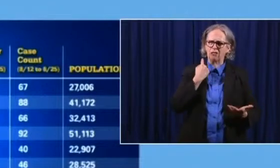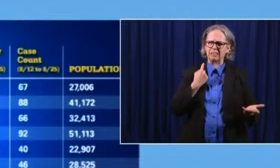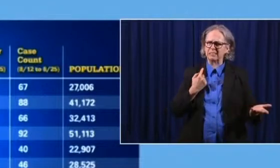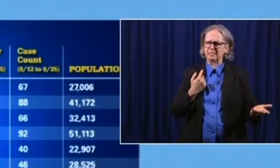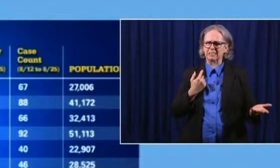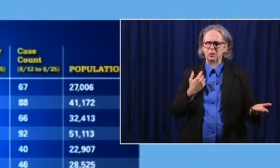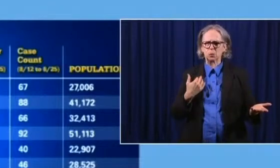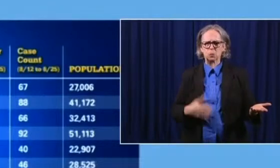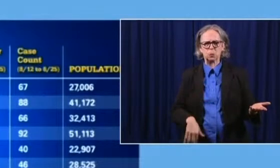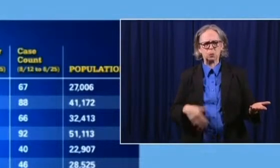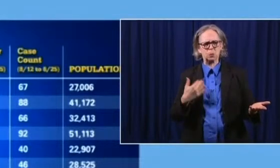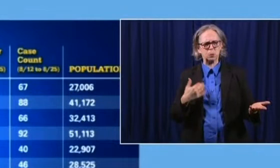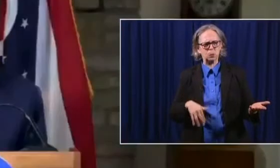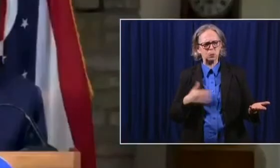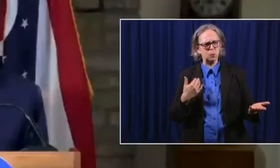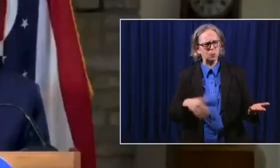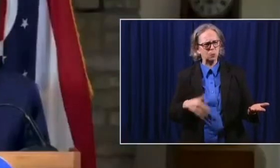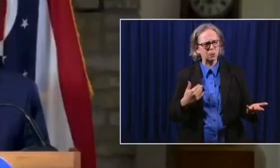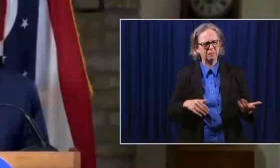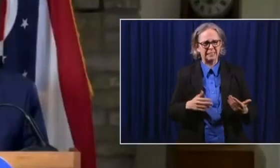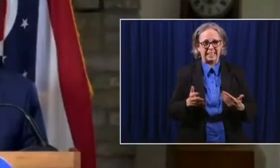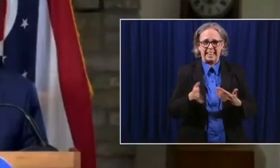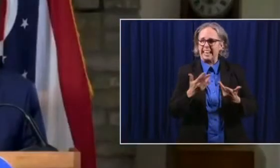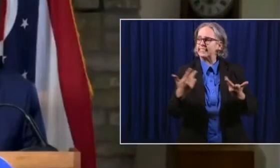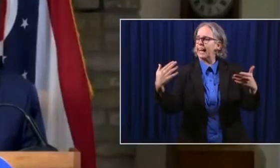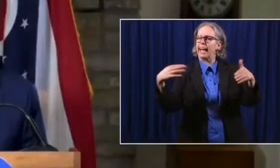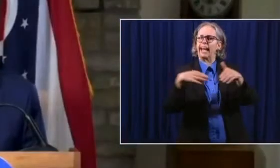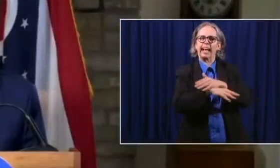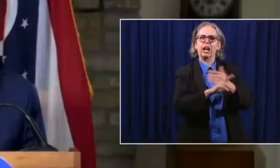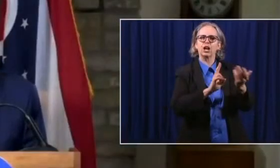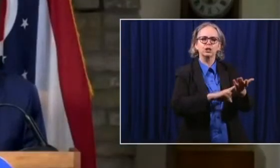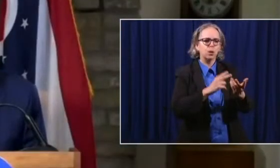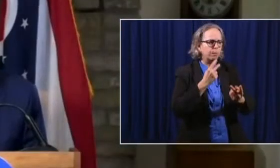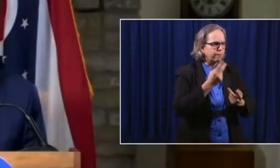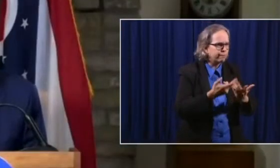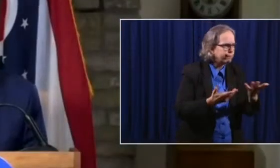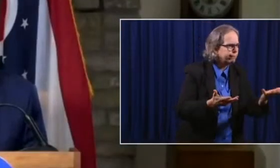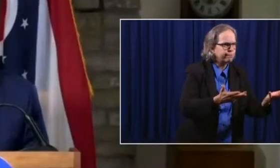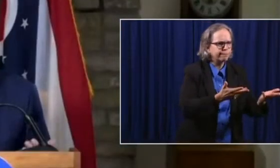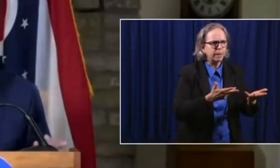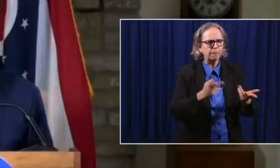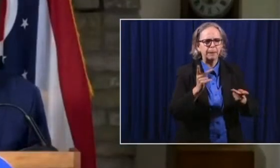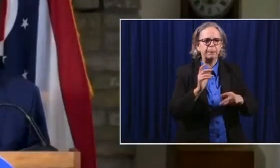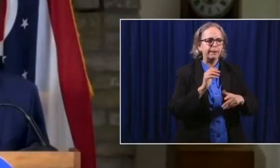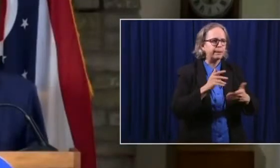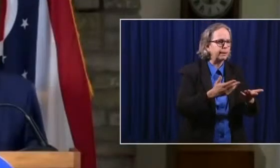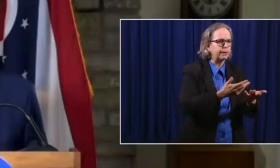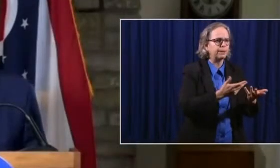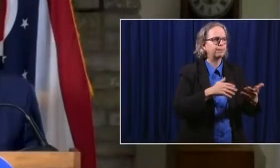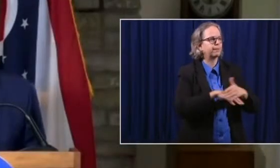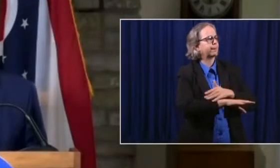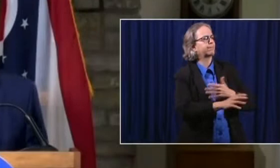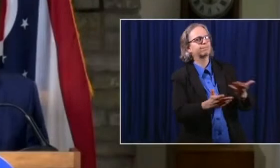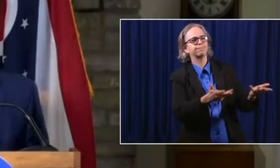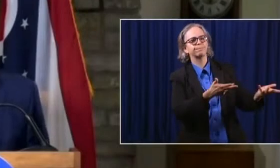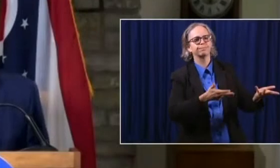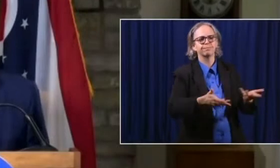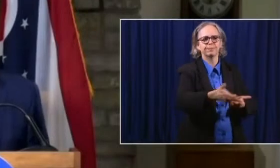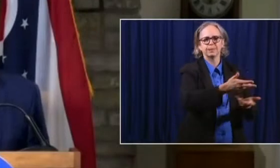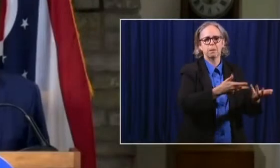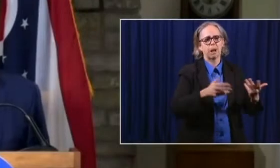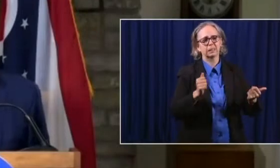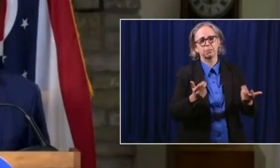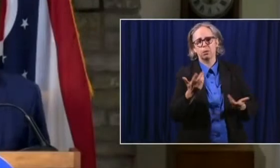the doors of the facility. As people travel in and out of the facility, people who work there, they